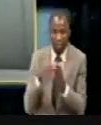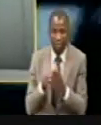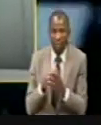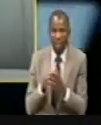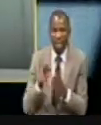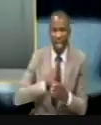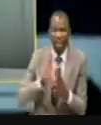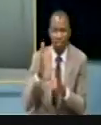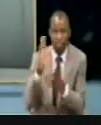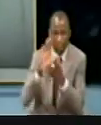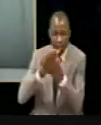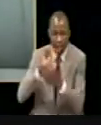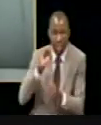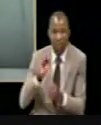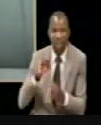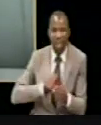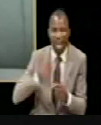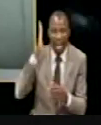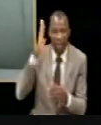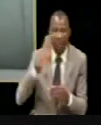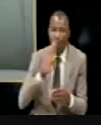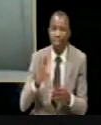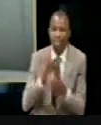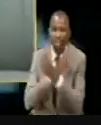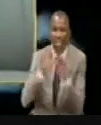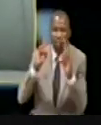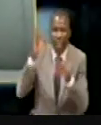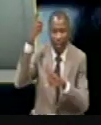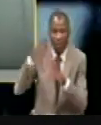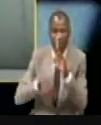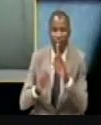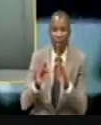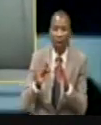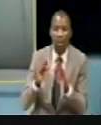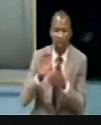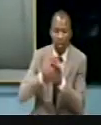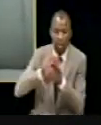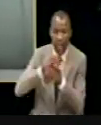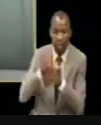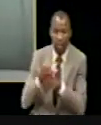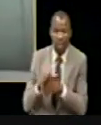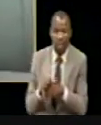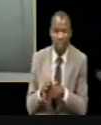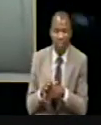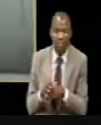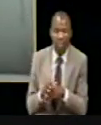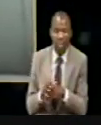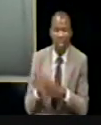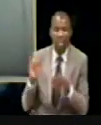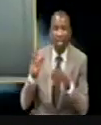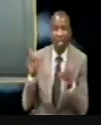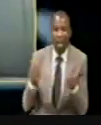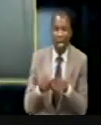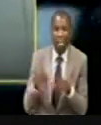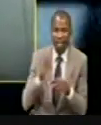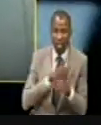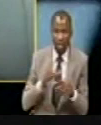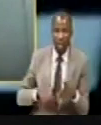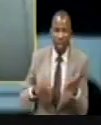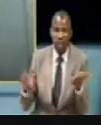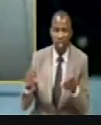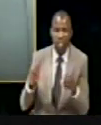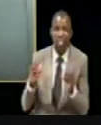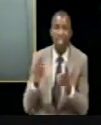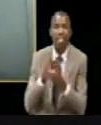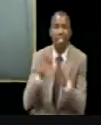No death. And I claimed it. I believe I will be delivered from COVID, as